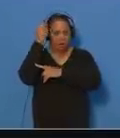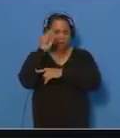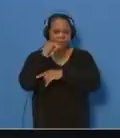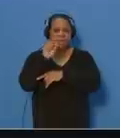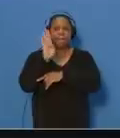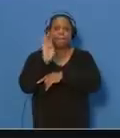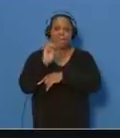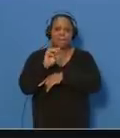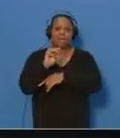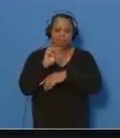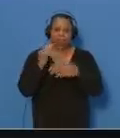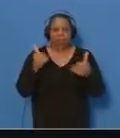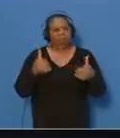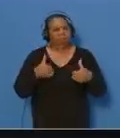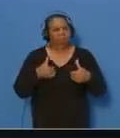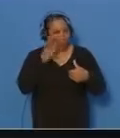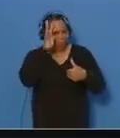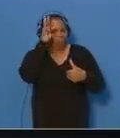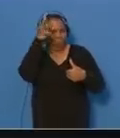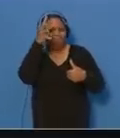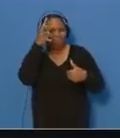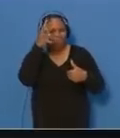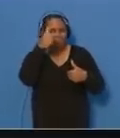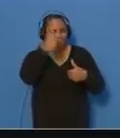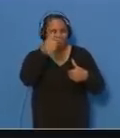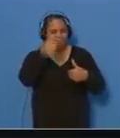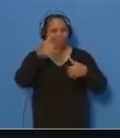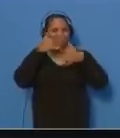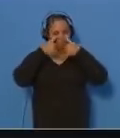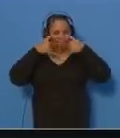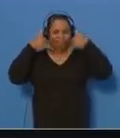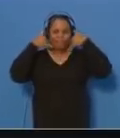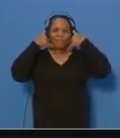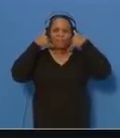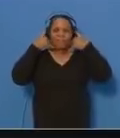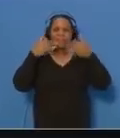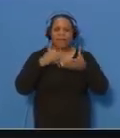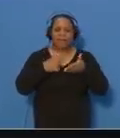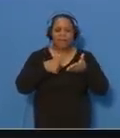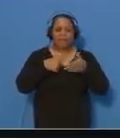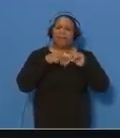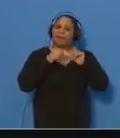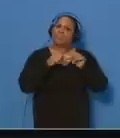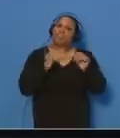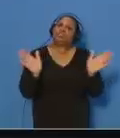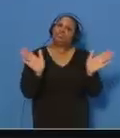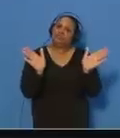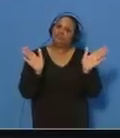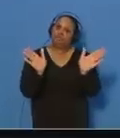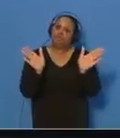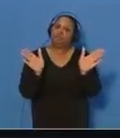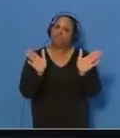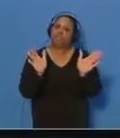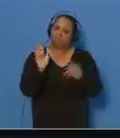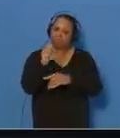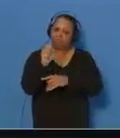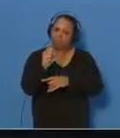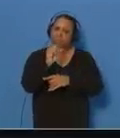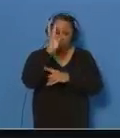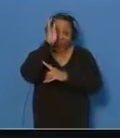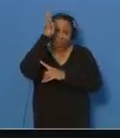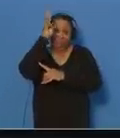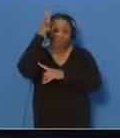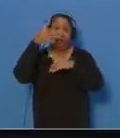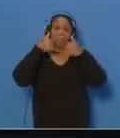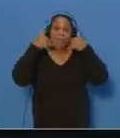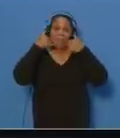coronavirus.gov.bm, on how to make your own homemade face covering. I continue to encourage you to do so. Make a mask